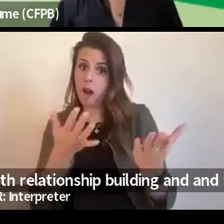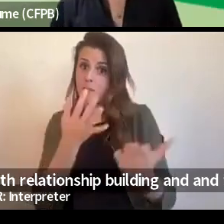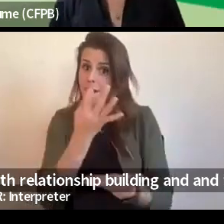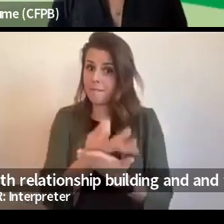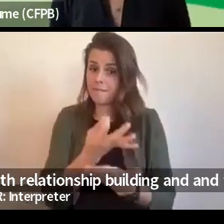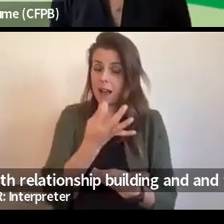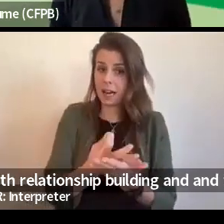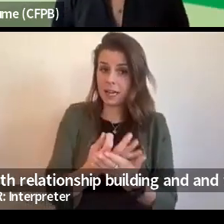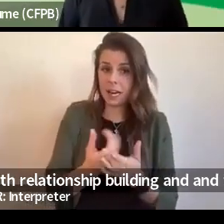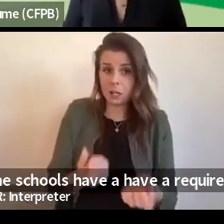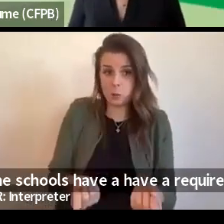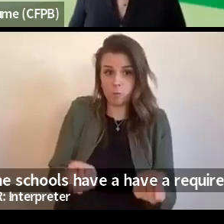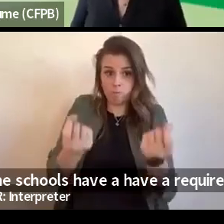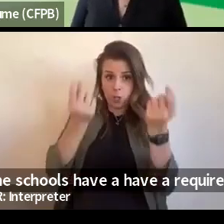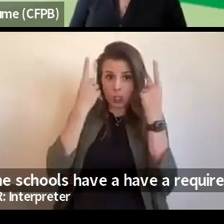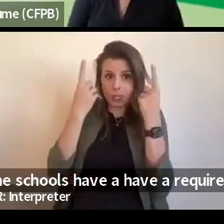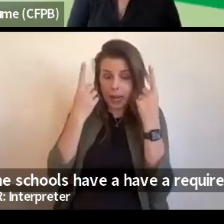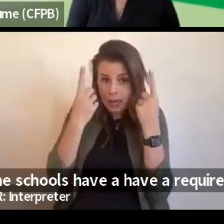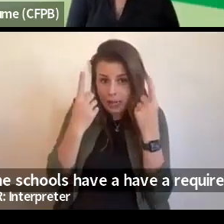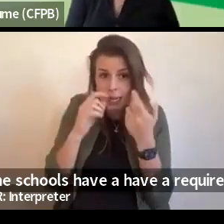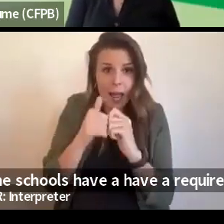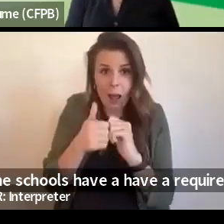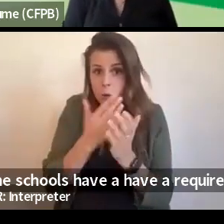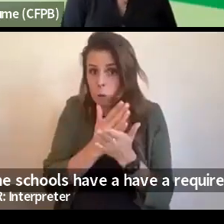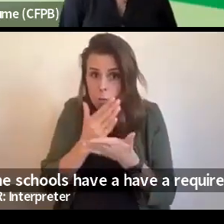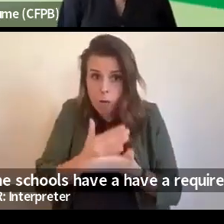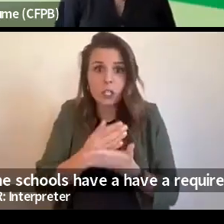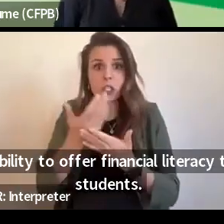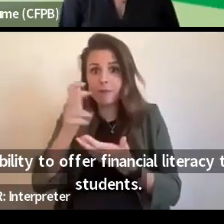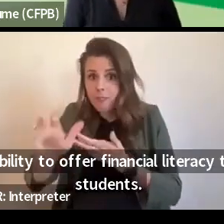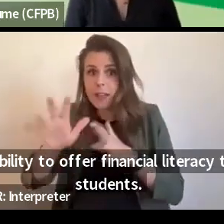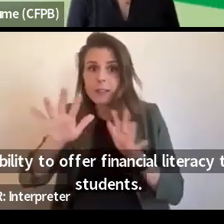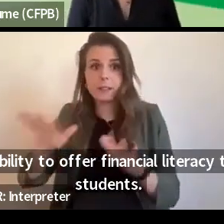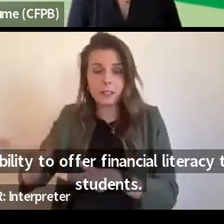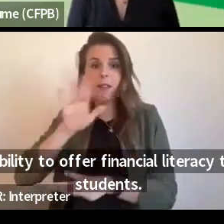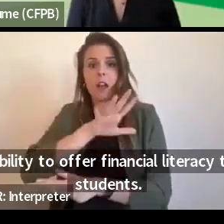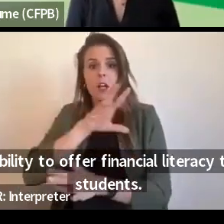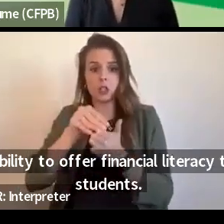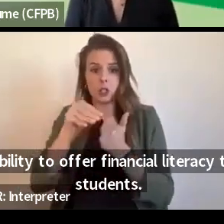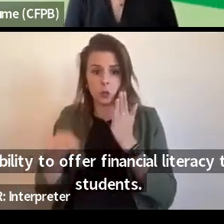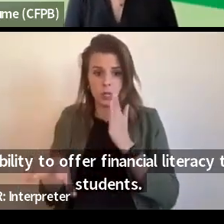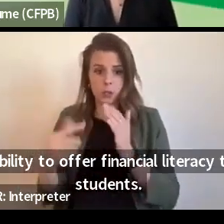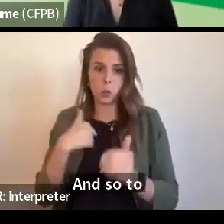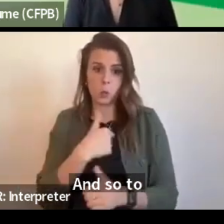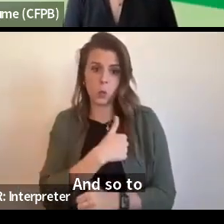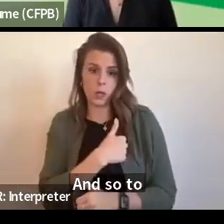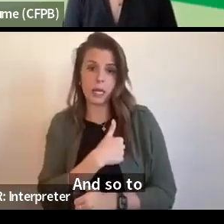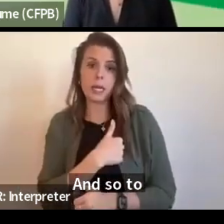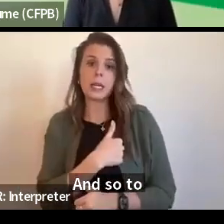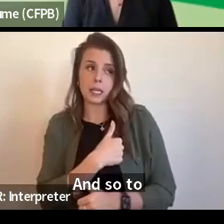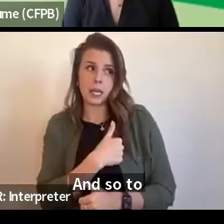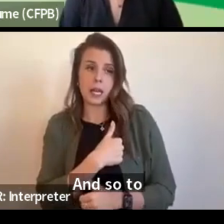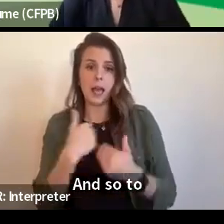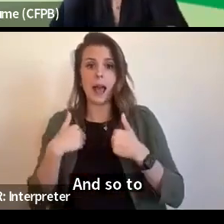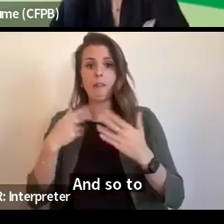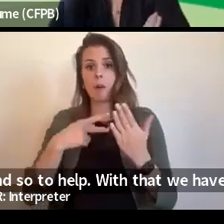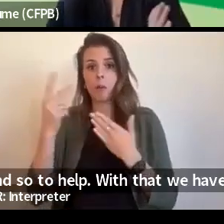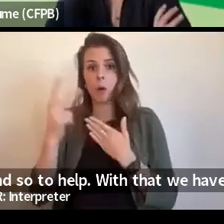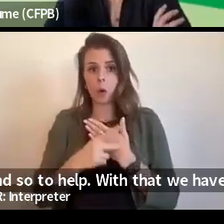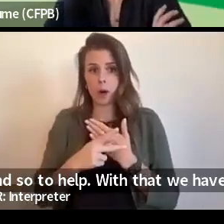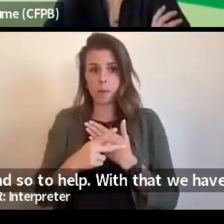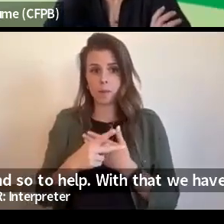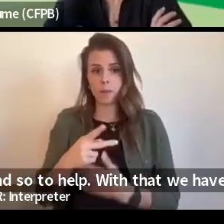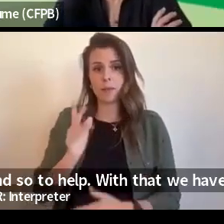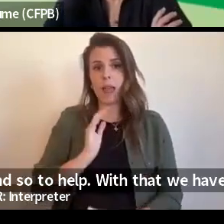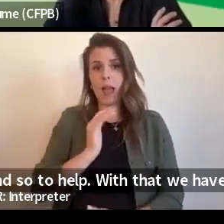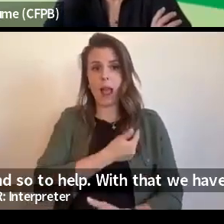literacy to their students, and so to help with that, we have our program again called Our